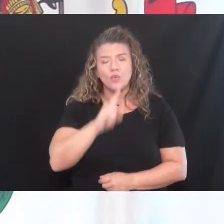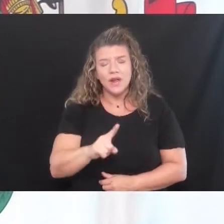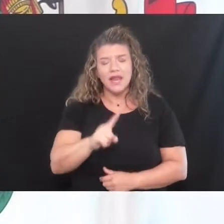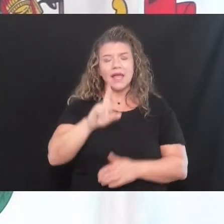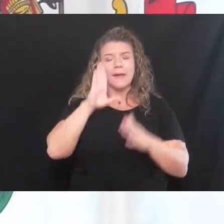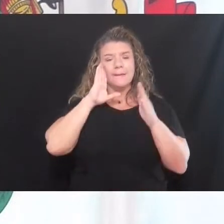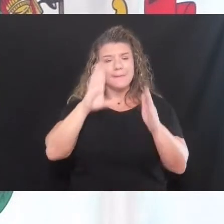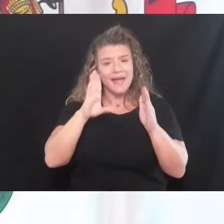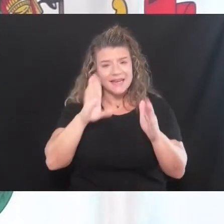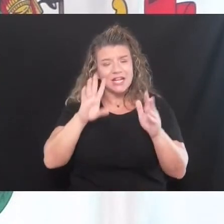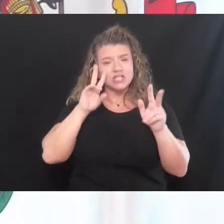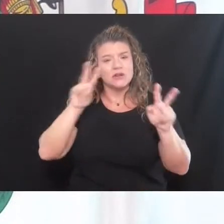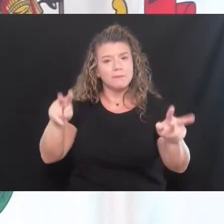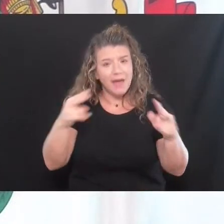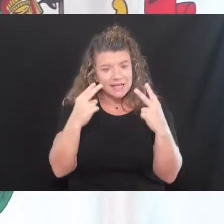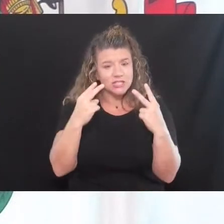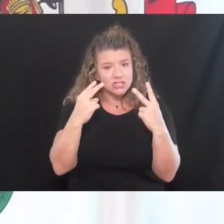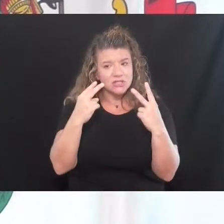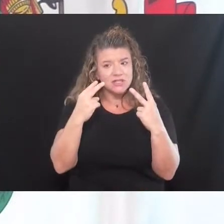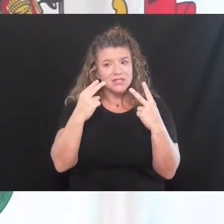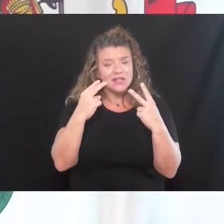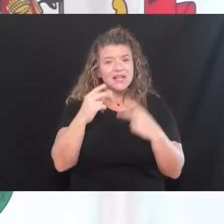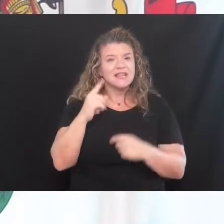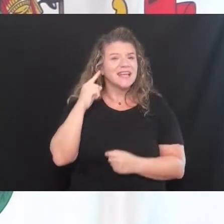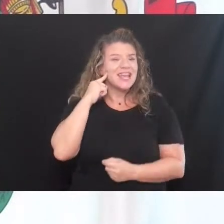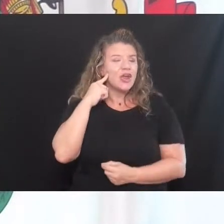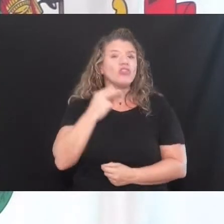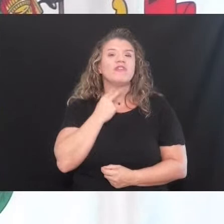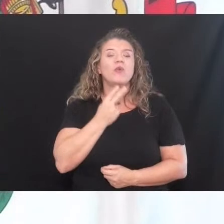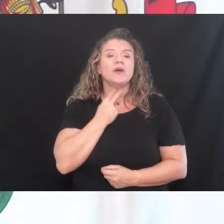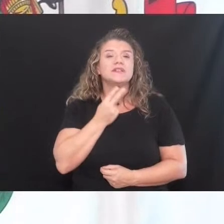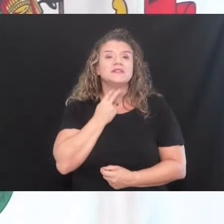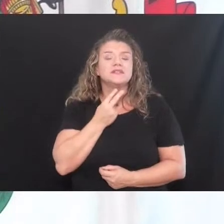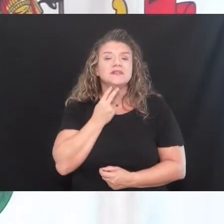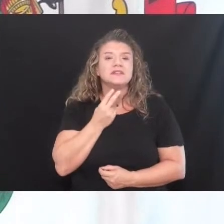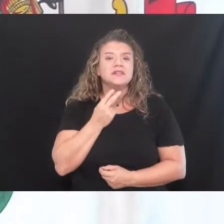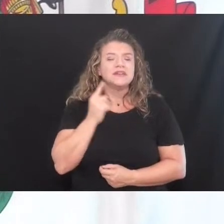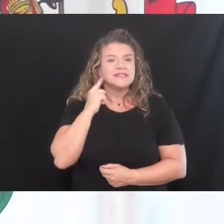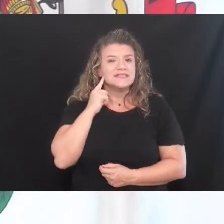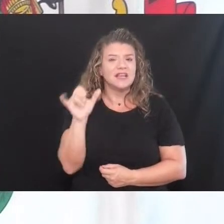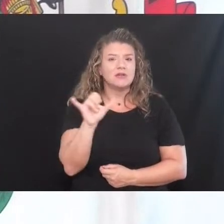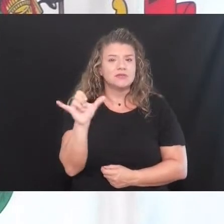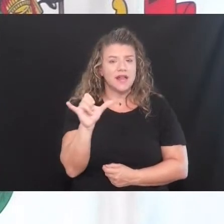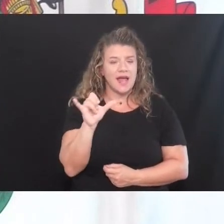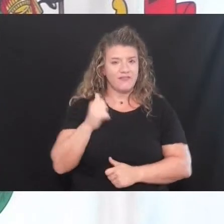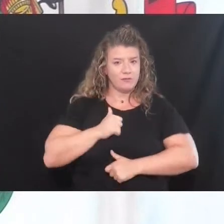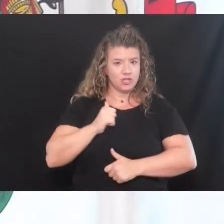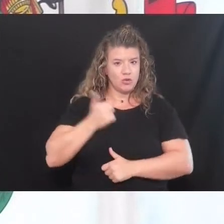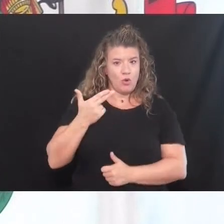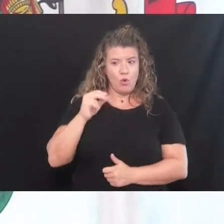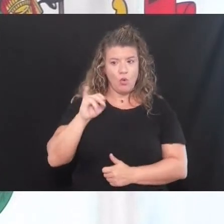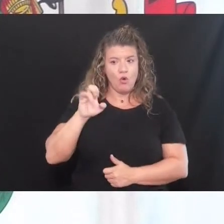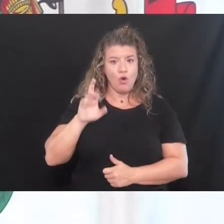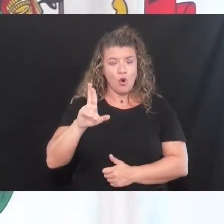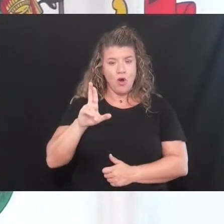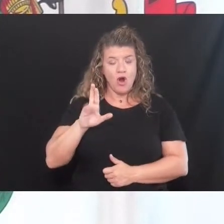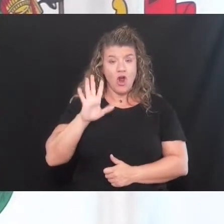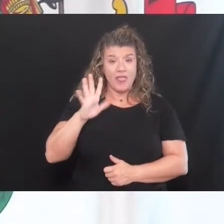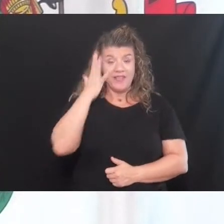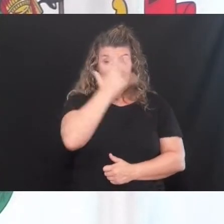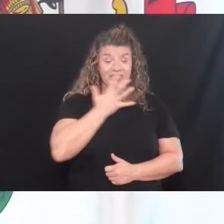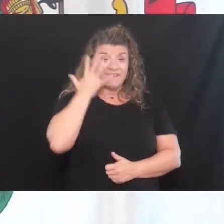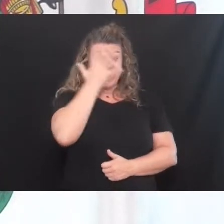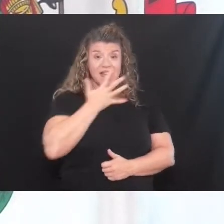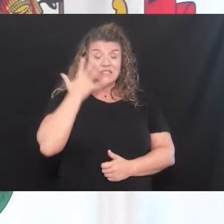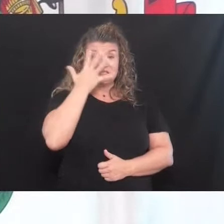close attention to the tone of the voice of General Hoyer, the concern on the face